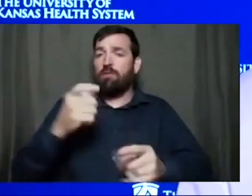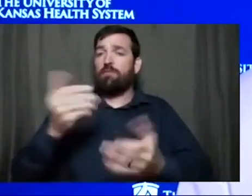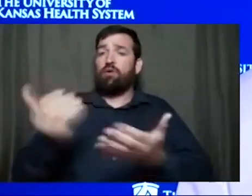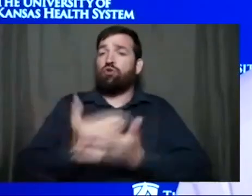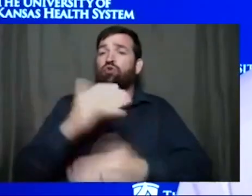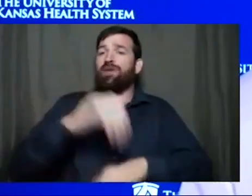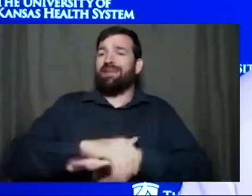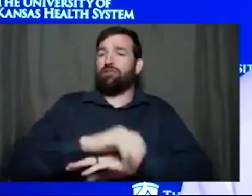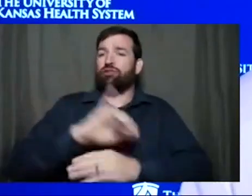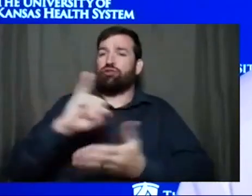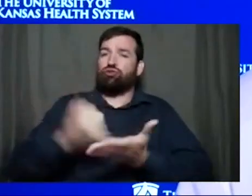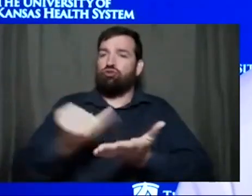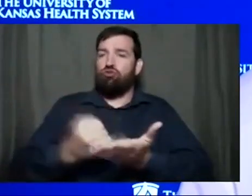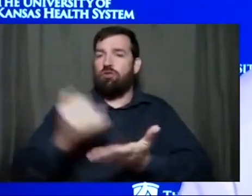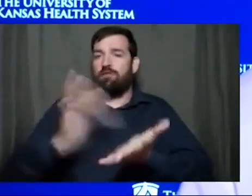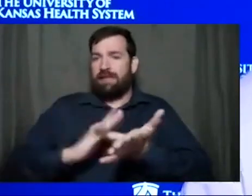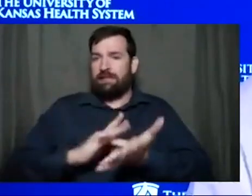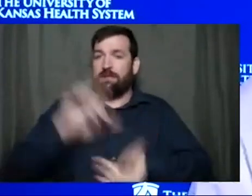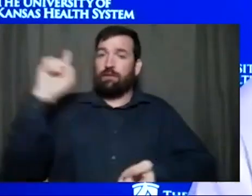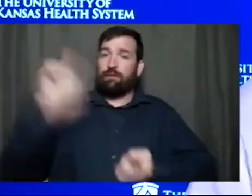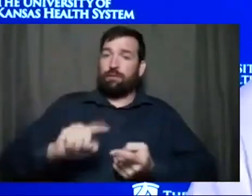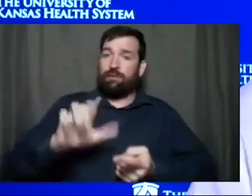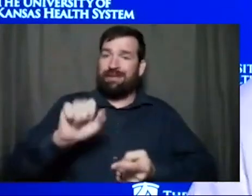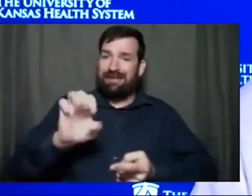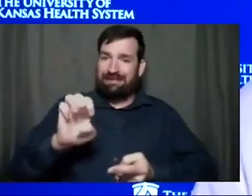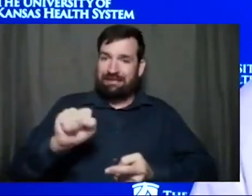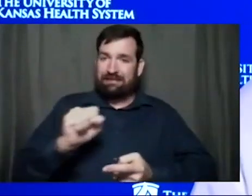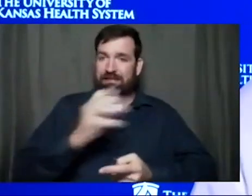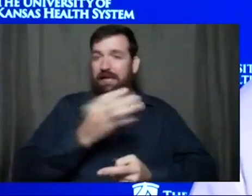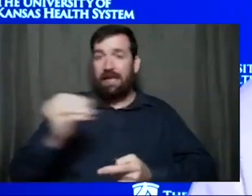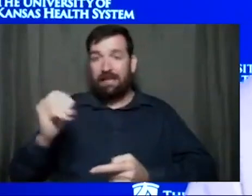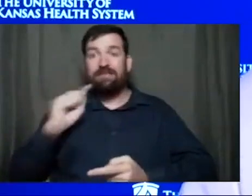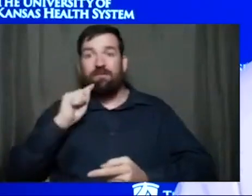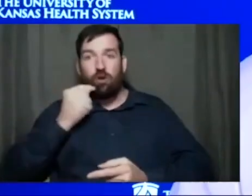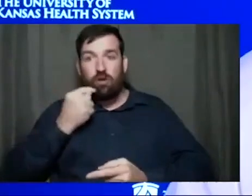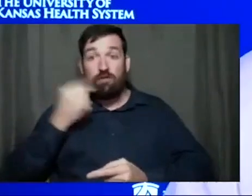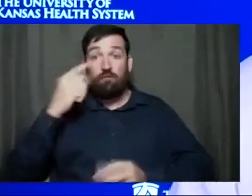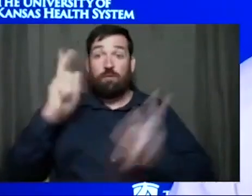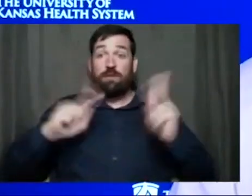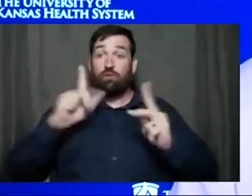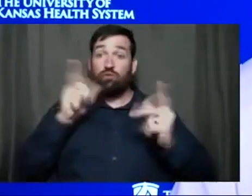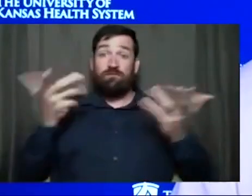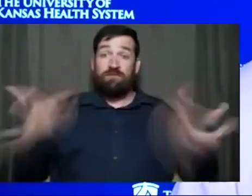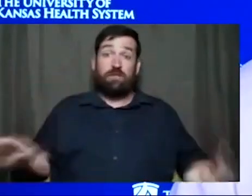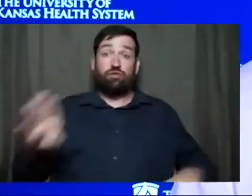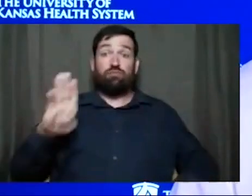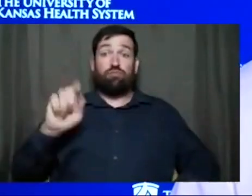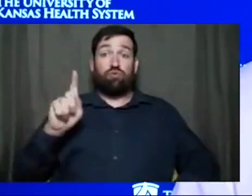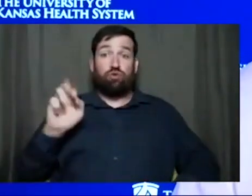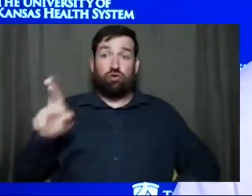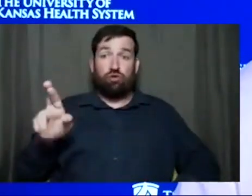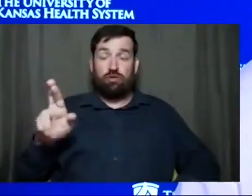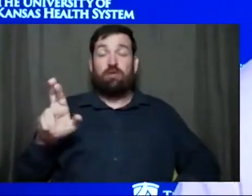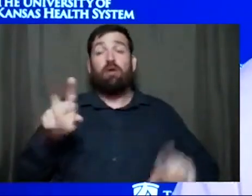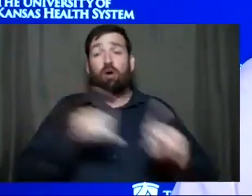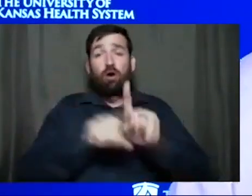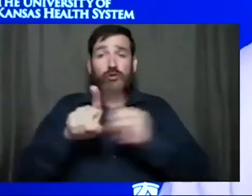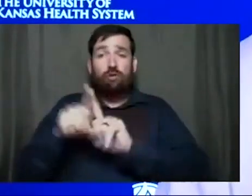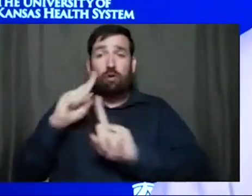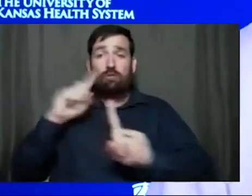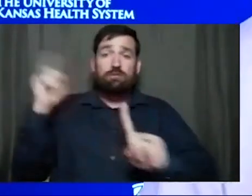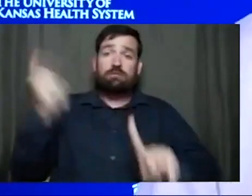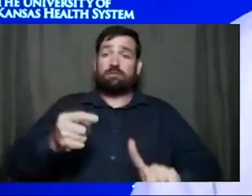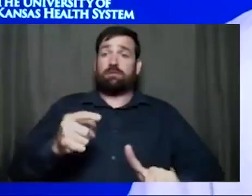the reduction in cases and severity, especially for those people that did get boosted. And it really continues to boil down now